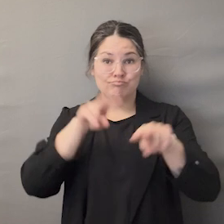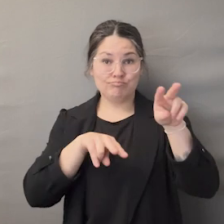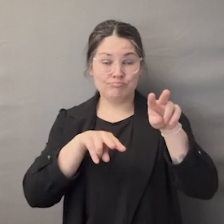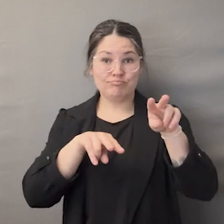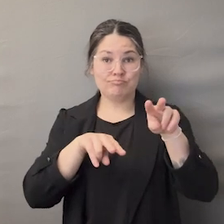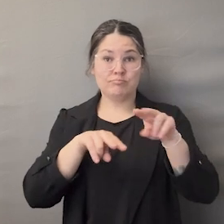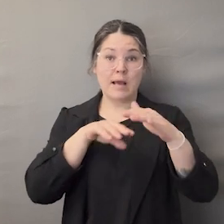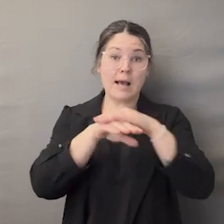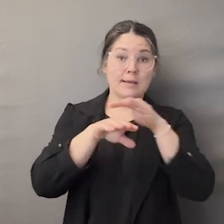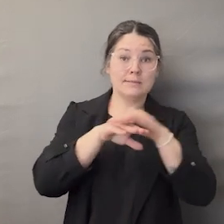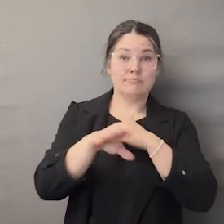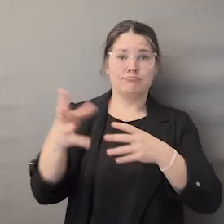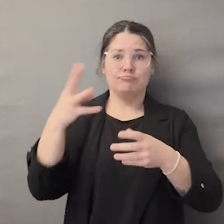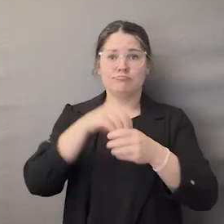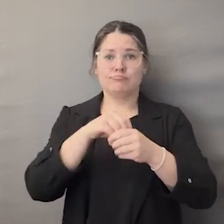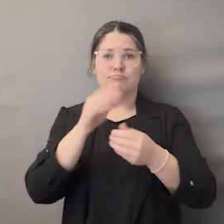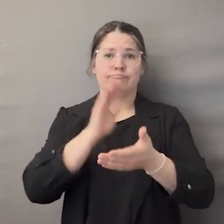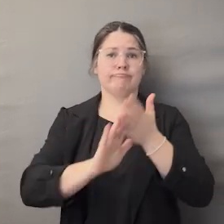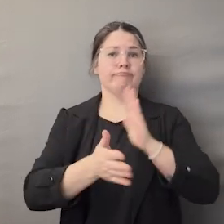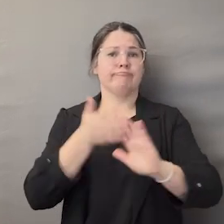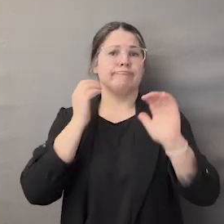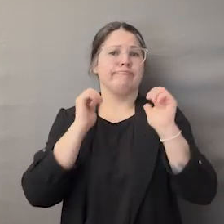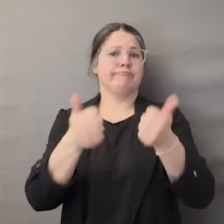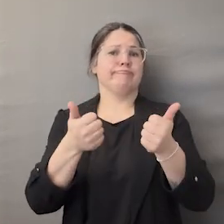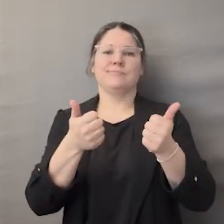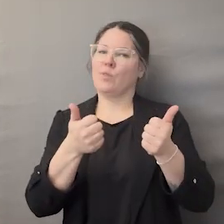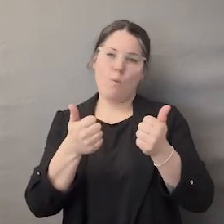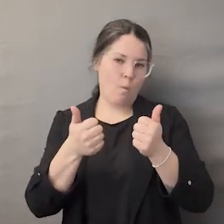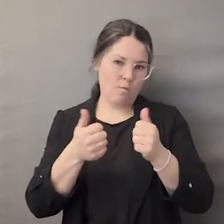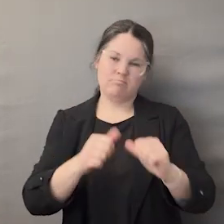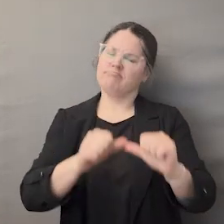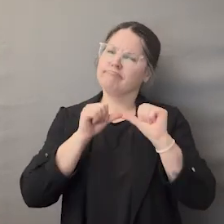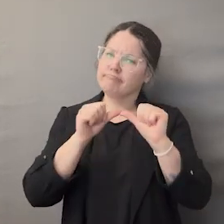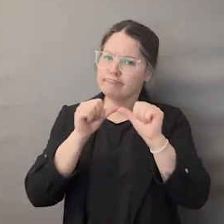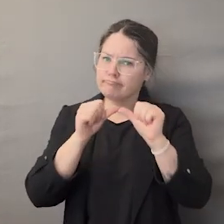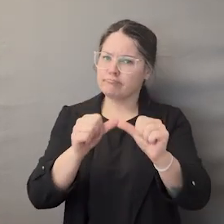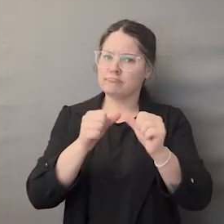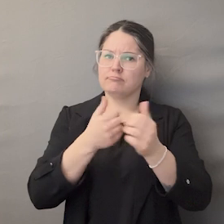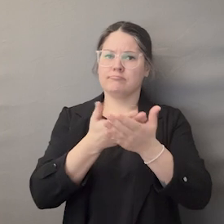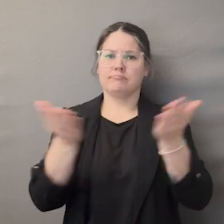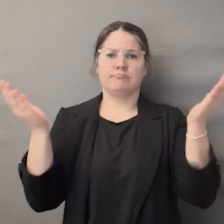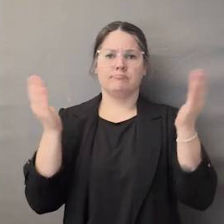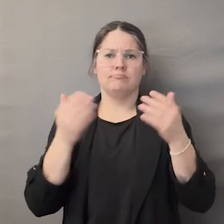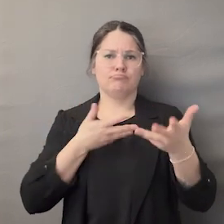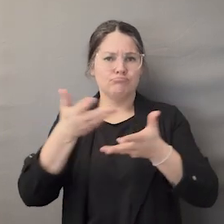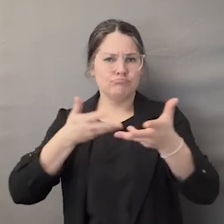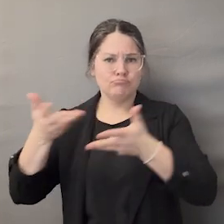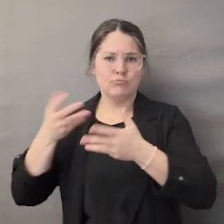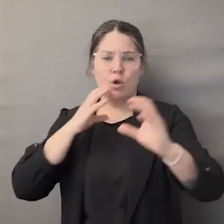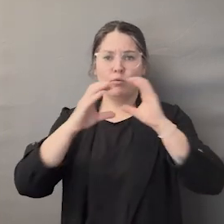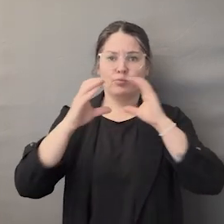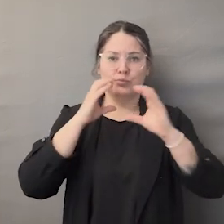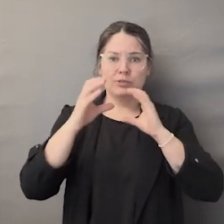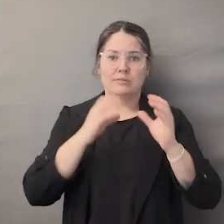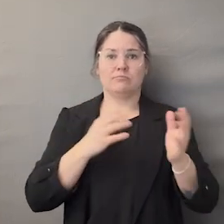are not one and done tasks. Maintaining open communication with candidates and encouraging them to request accommodation